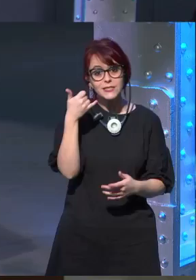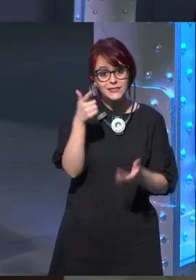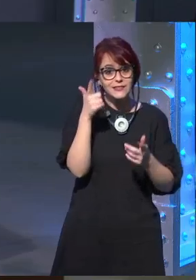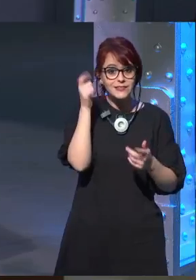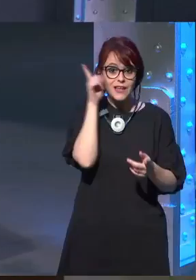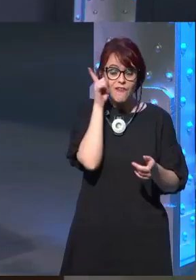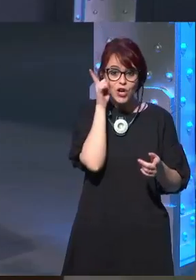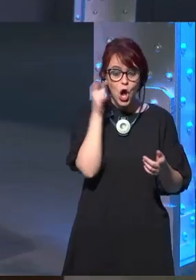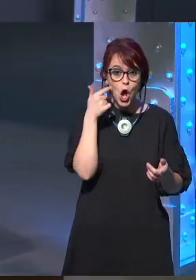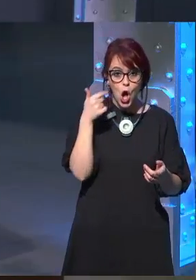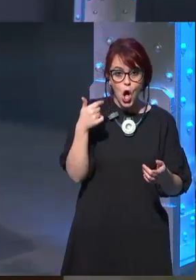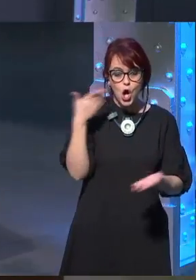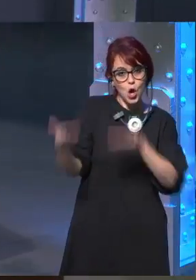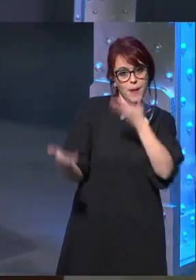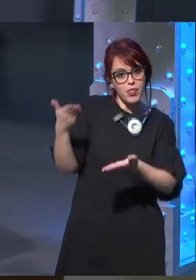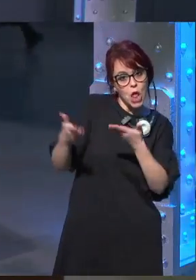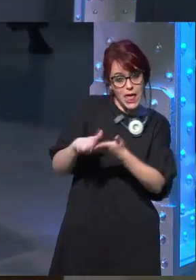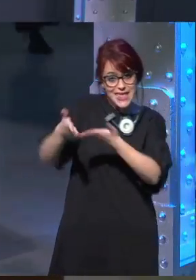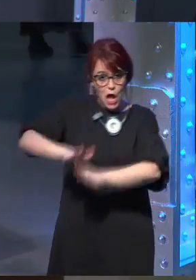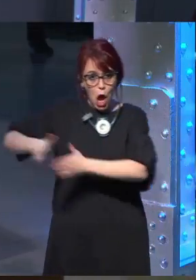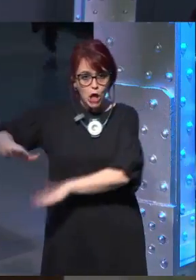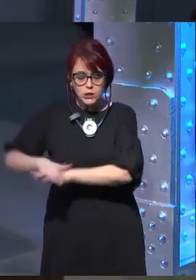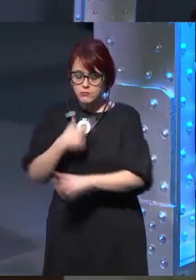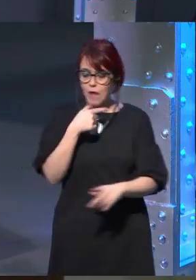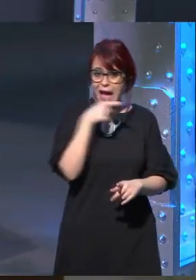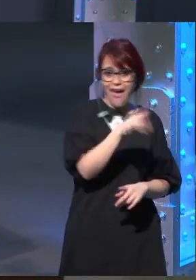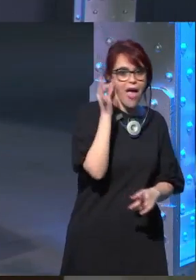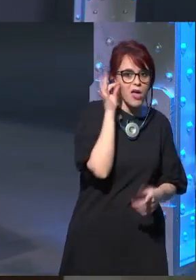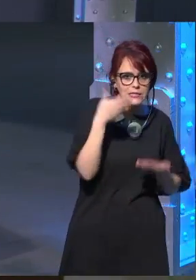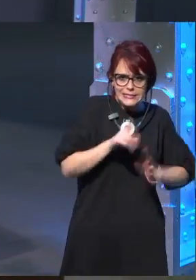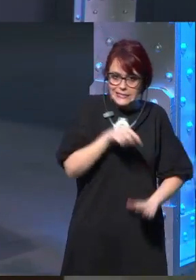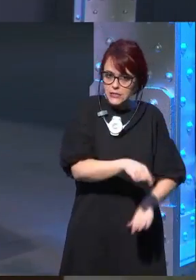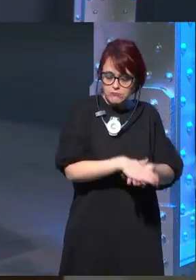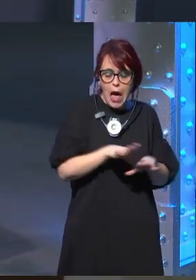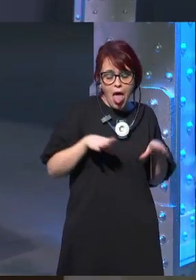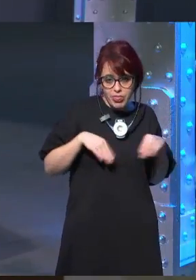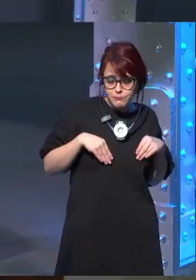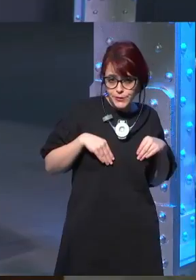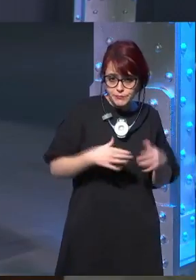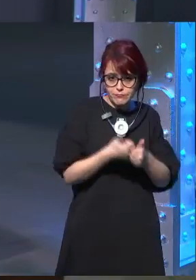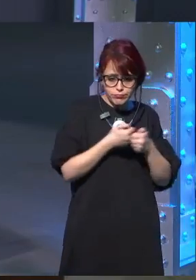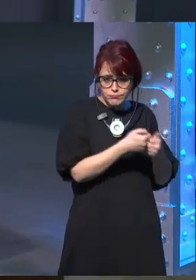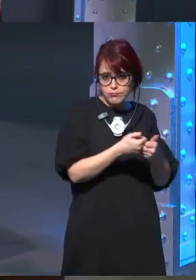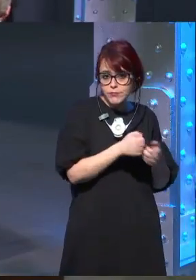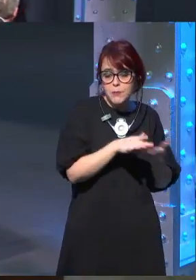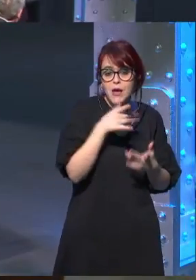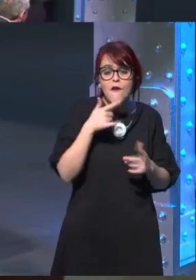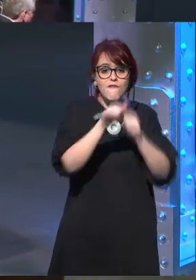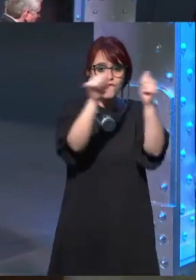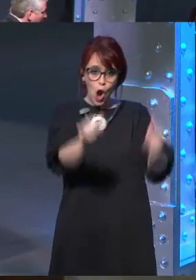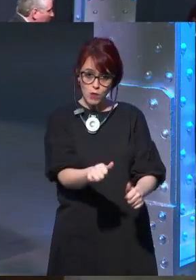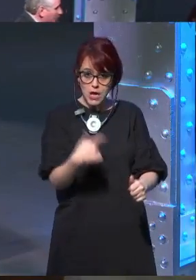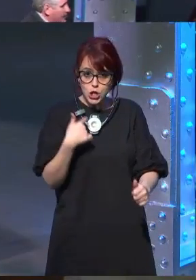Right? So, this becomes so important to me personally that it's taken over my life too.